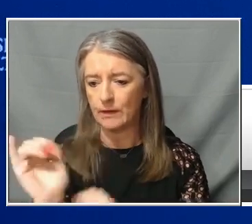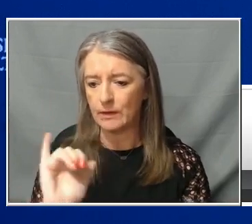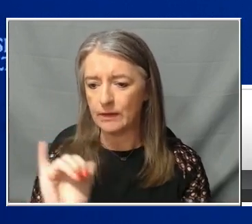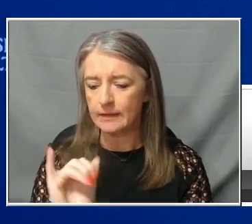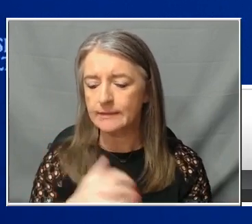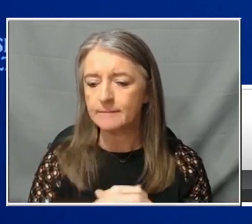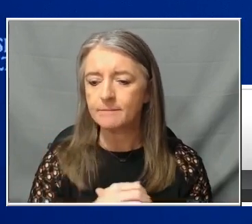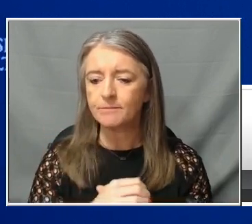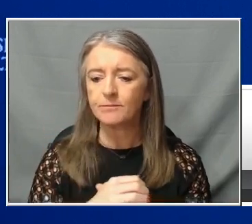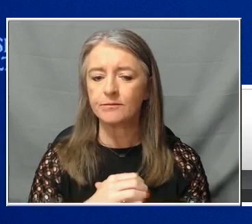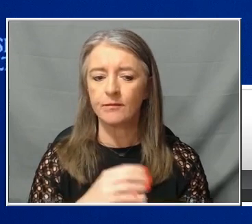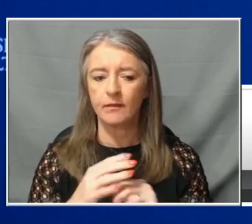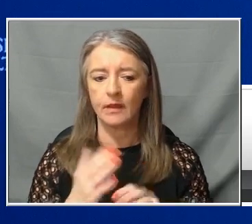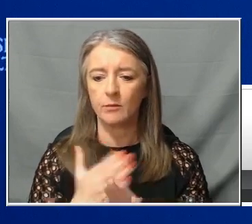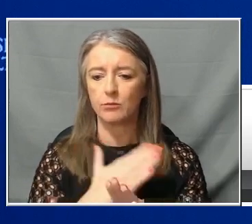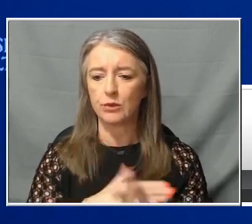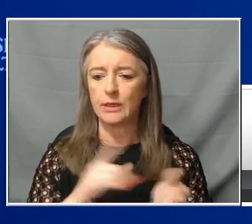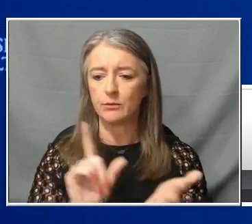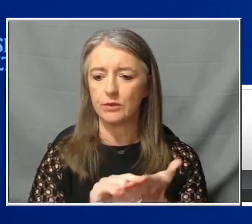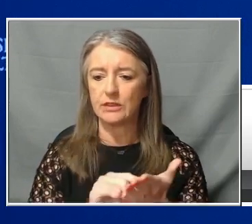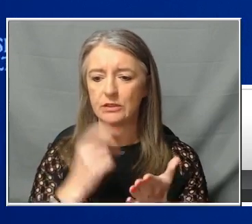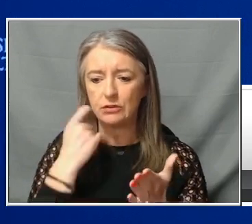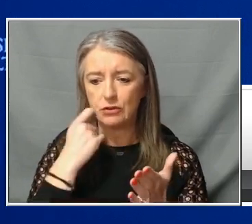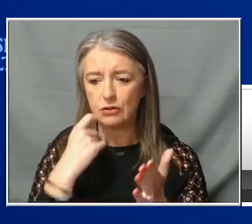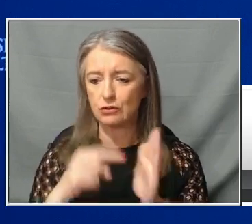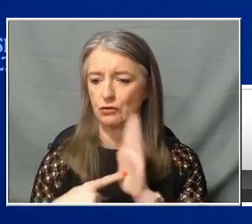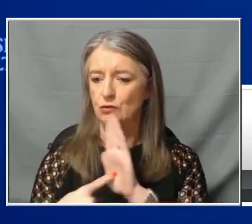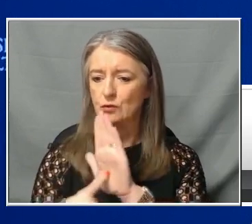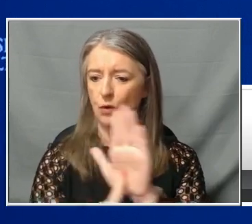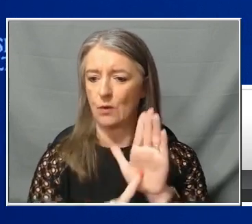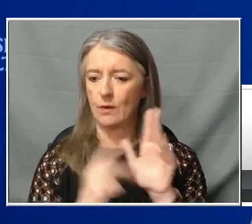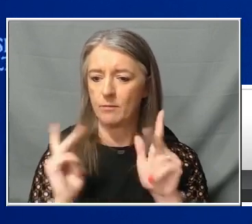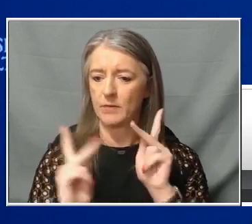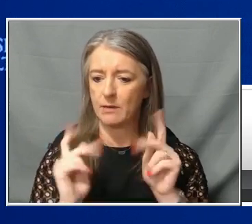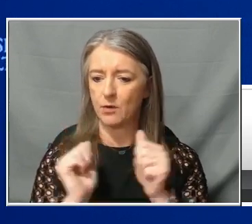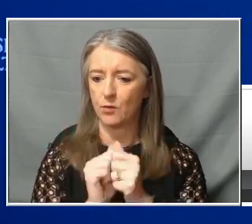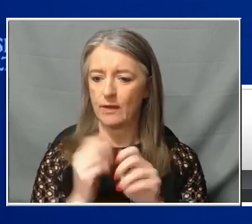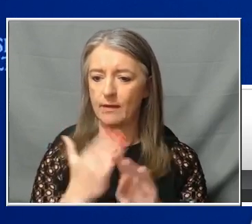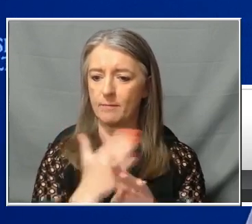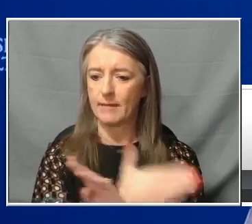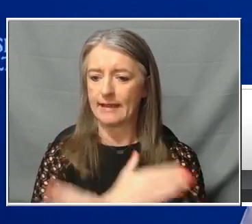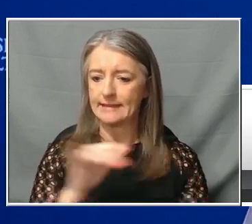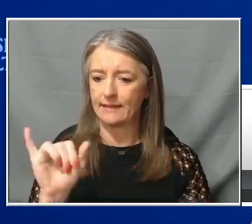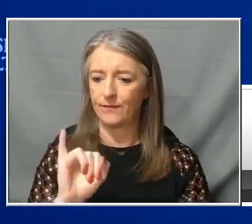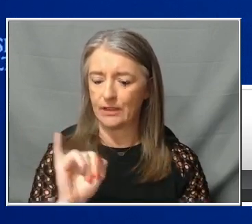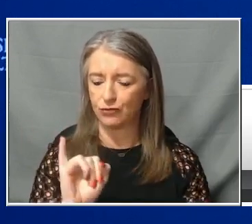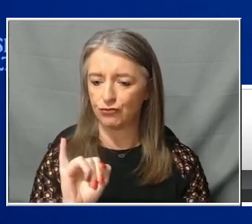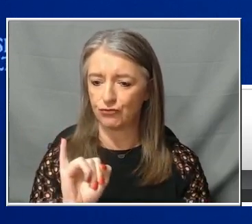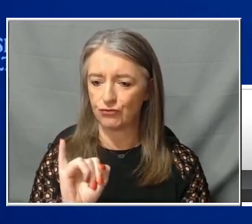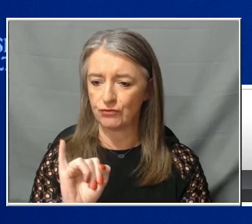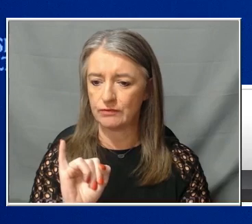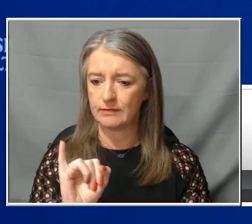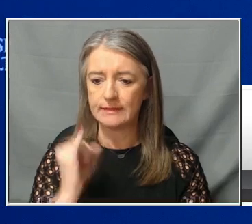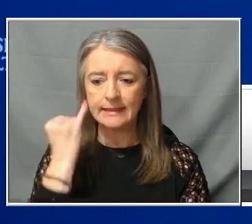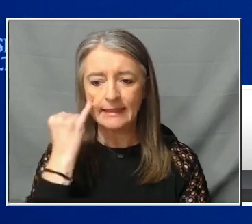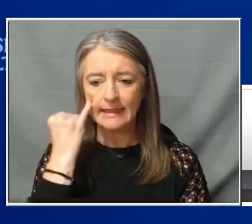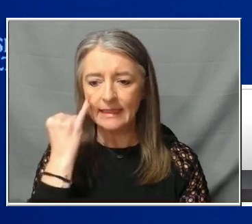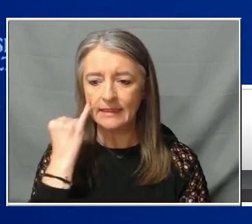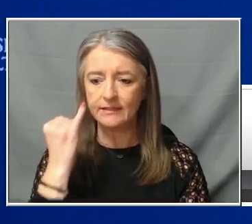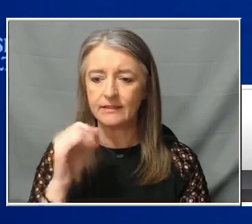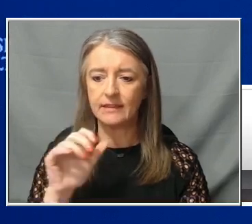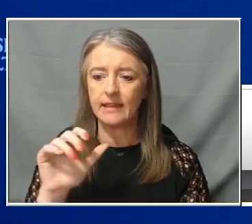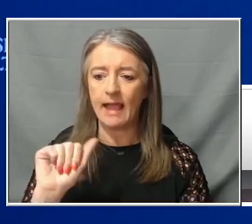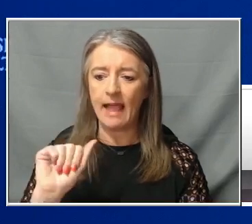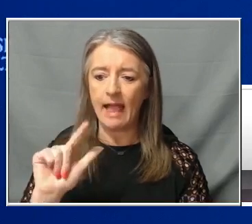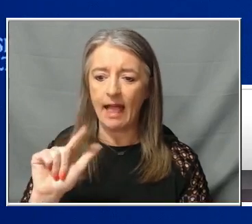is a preprint, and this just shows that people with past infections, even if it was Alpha or Delta,